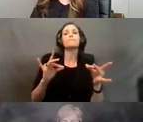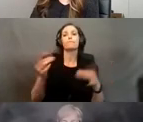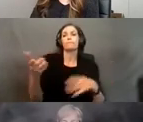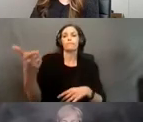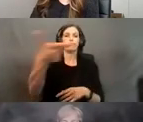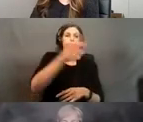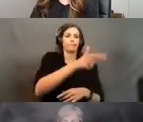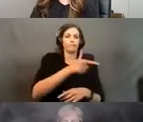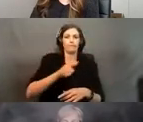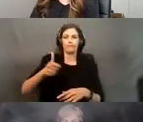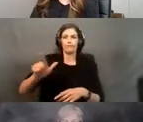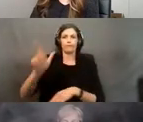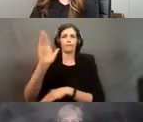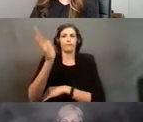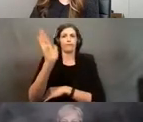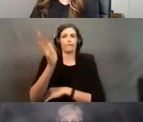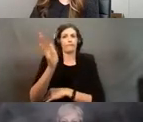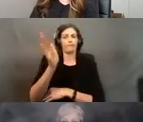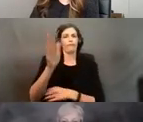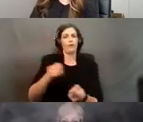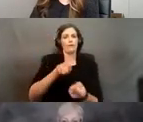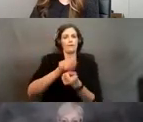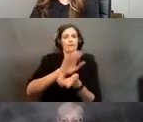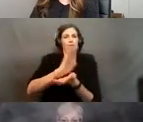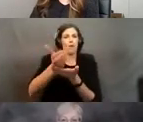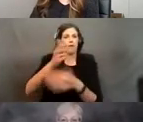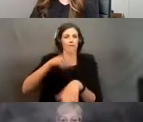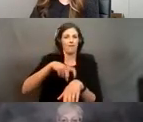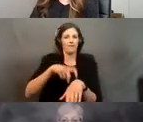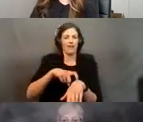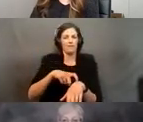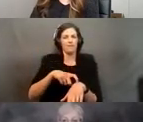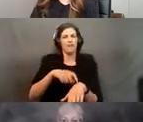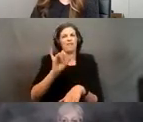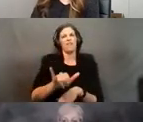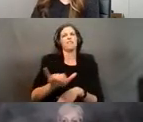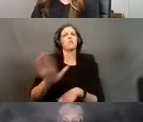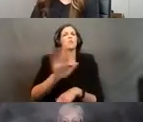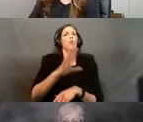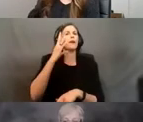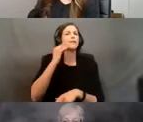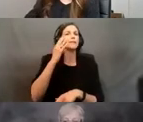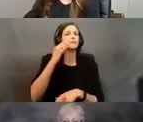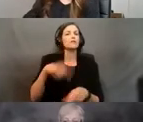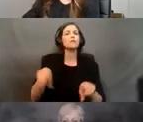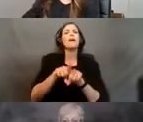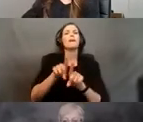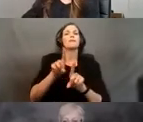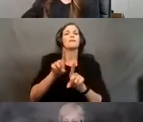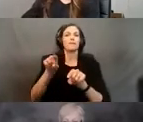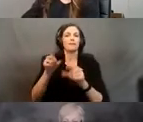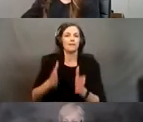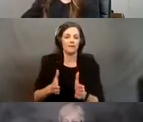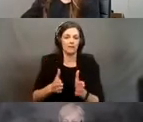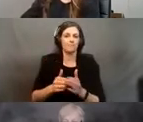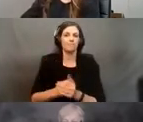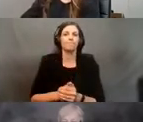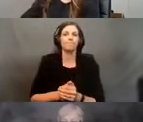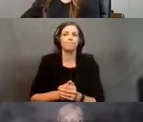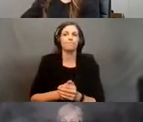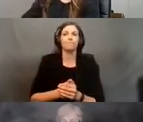turn for the allotted period. And that's what you'll be experiencing as an attendee. The round table